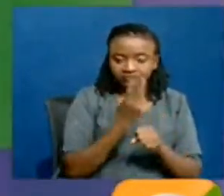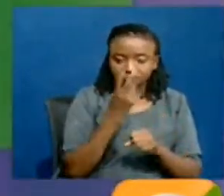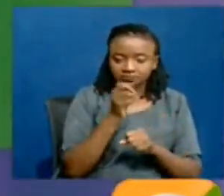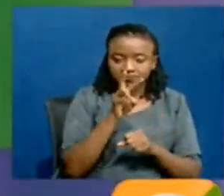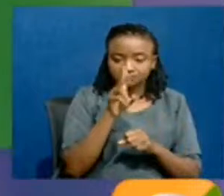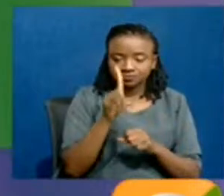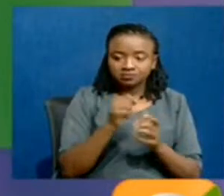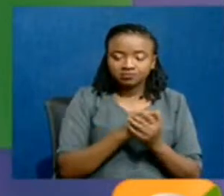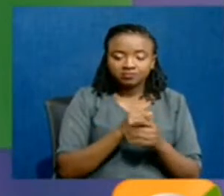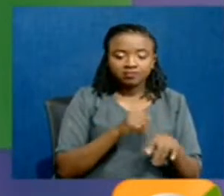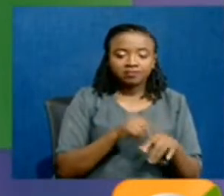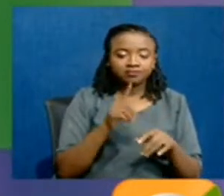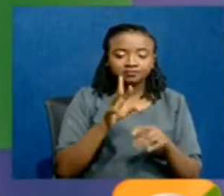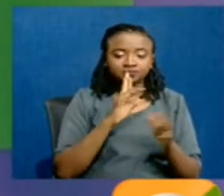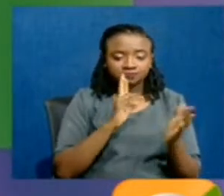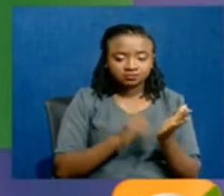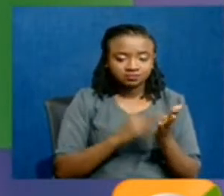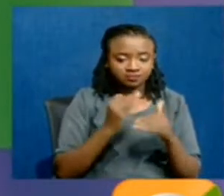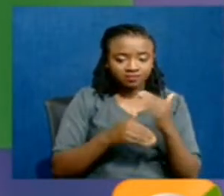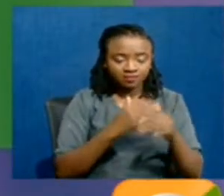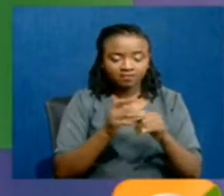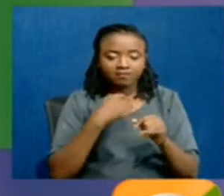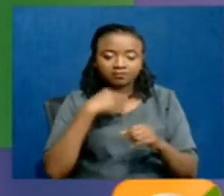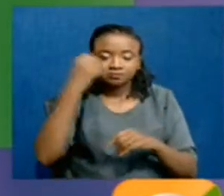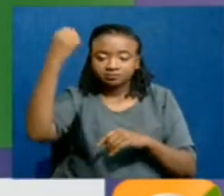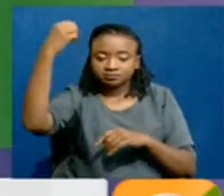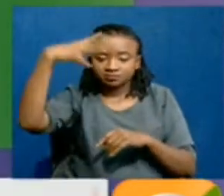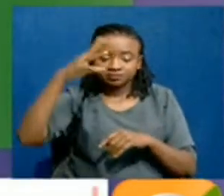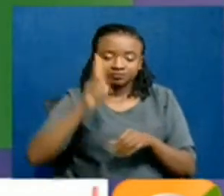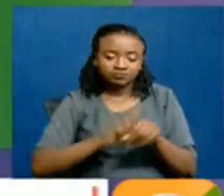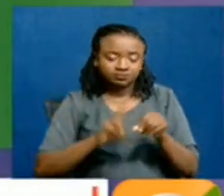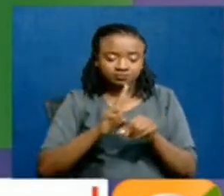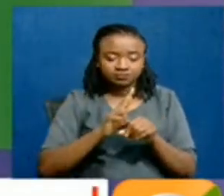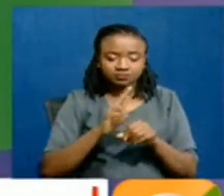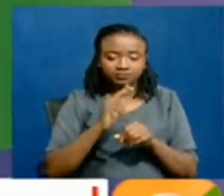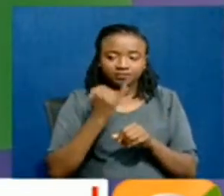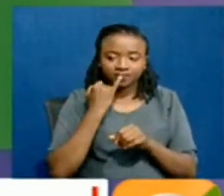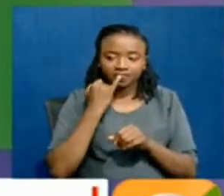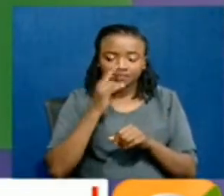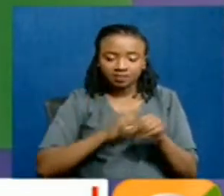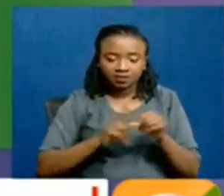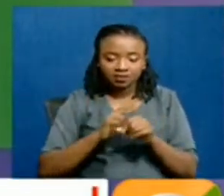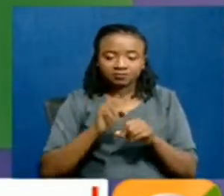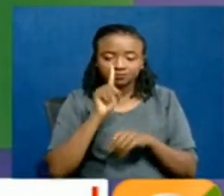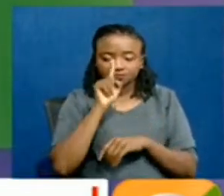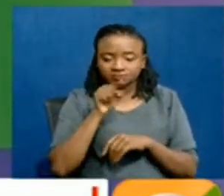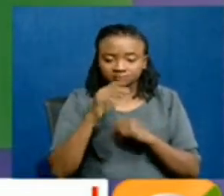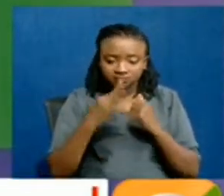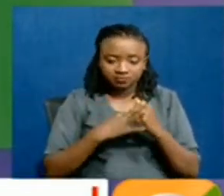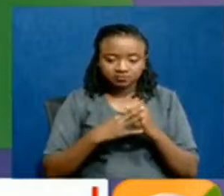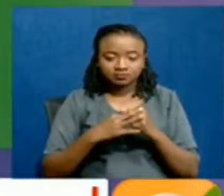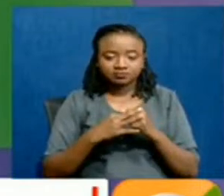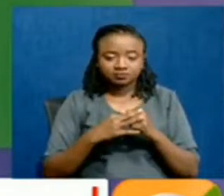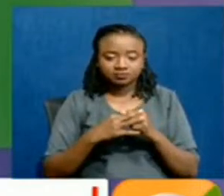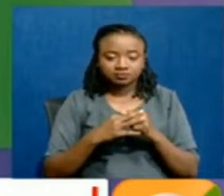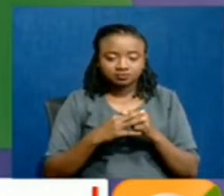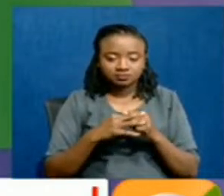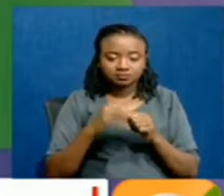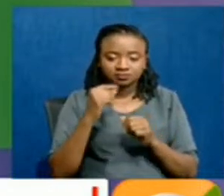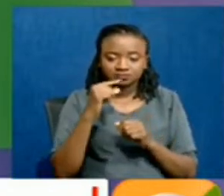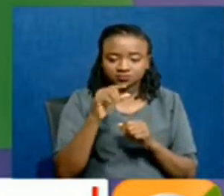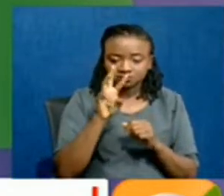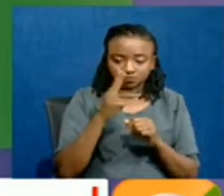During the reporting period, electricity consumption from e-mobility reached 1.8 gigawatt hours, marking over